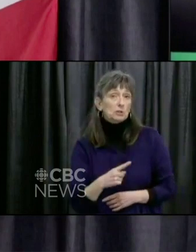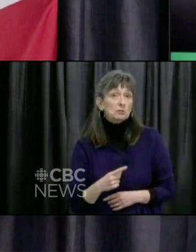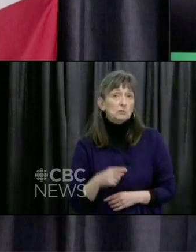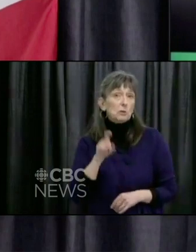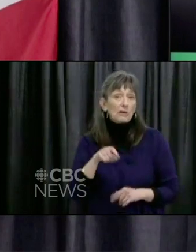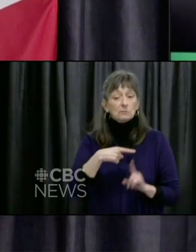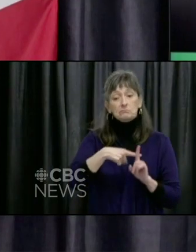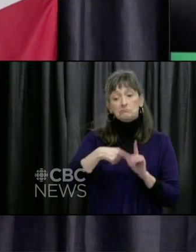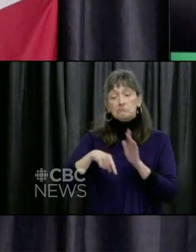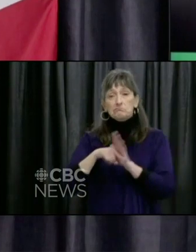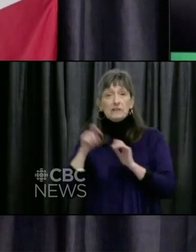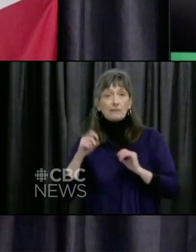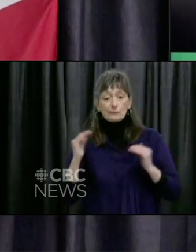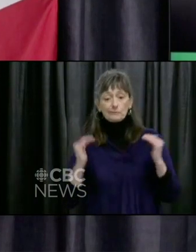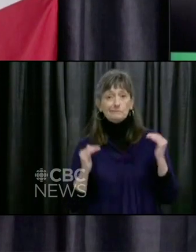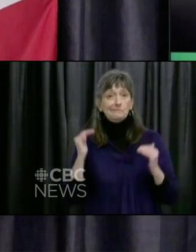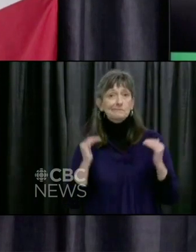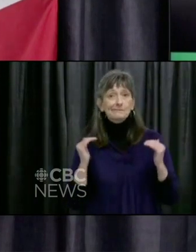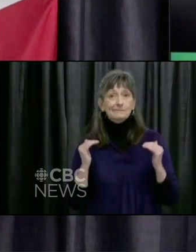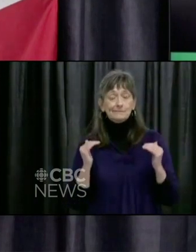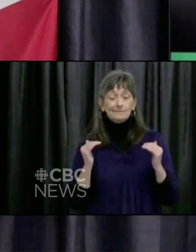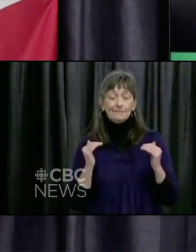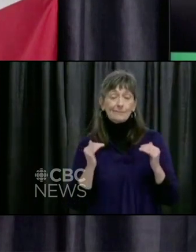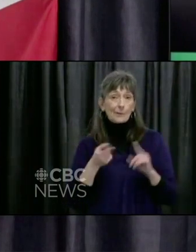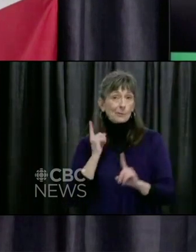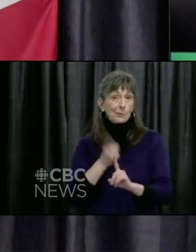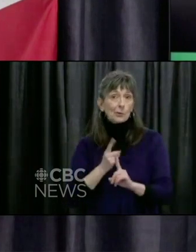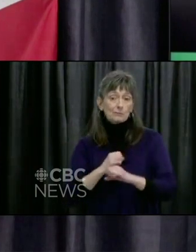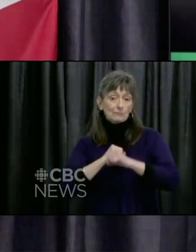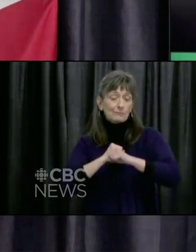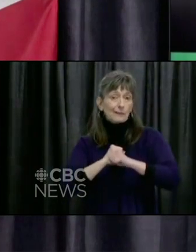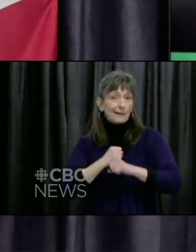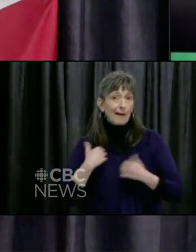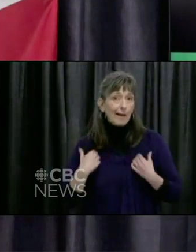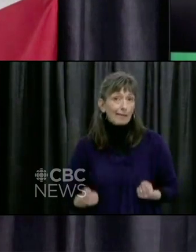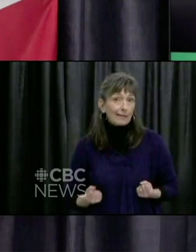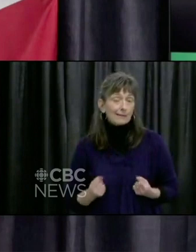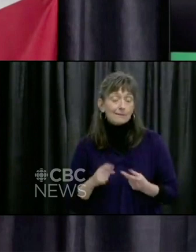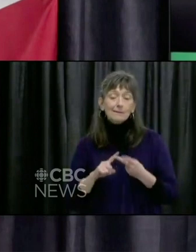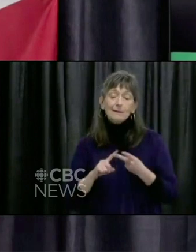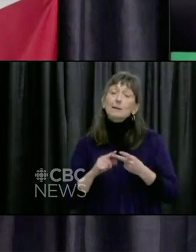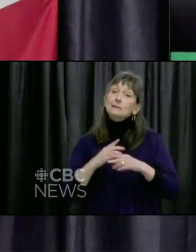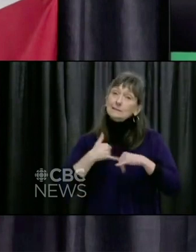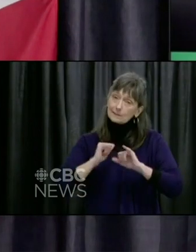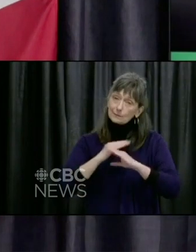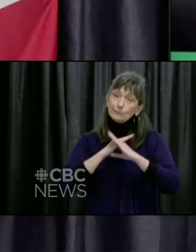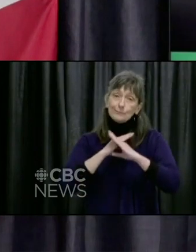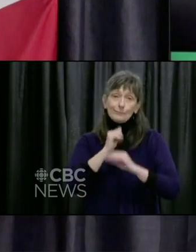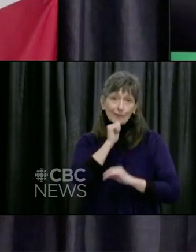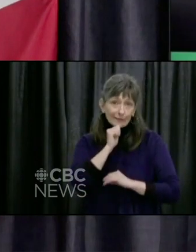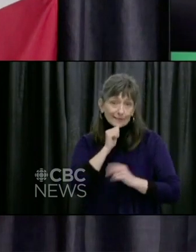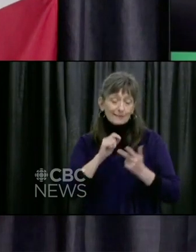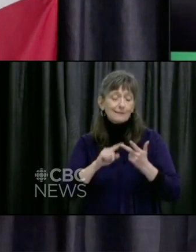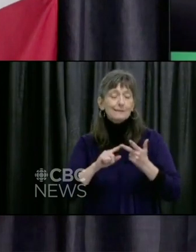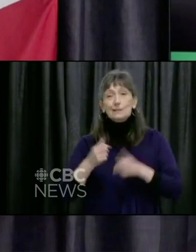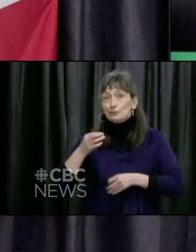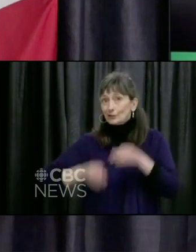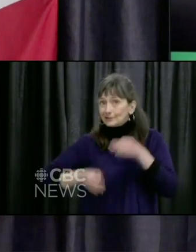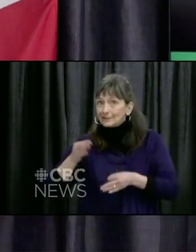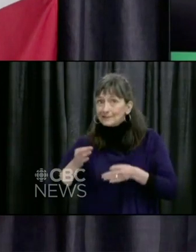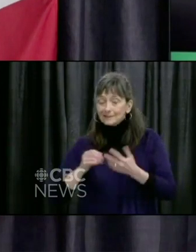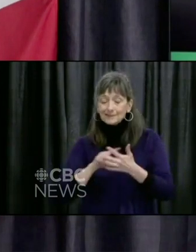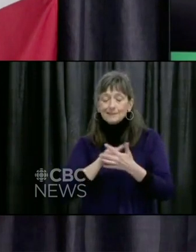So what you're trying to do is to protect health and also privacy and also issues related to justice, and try to strike the